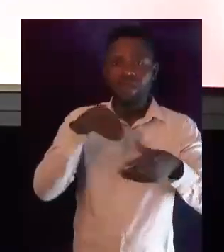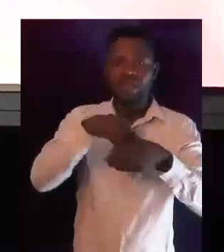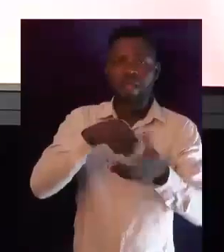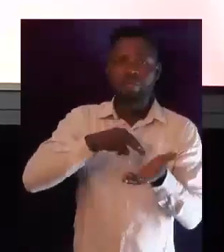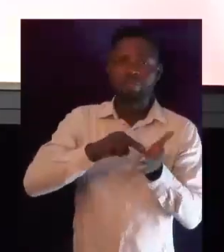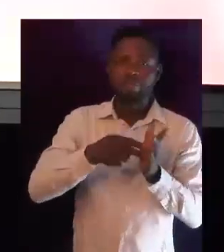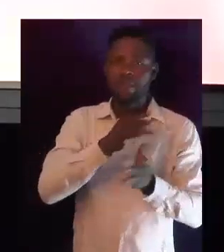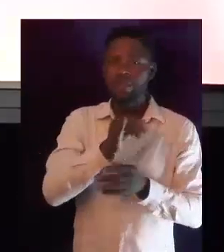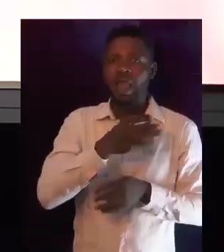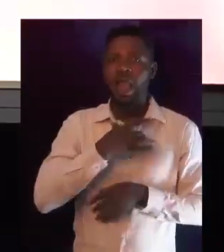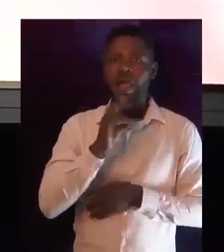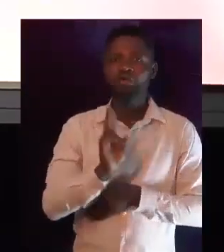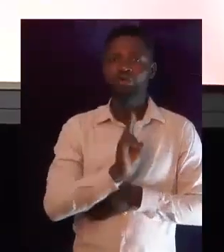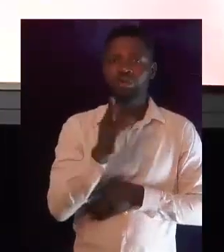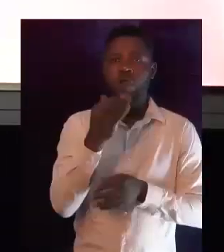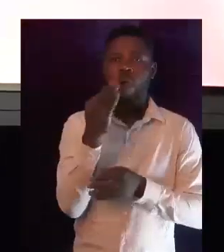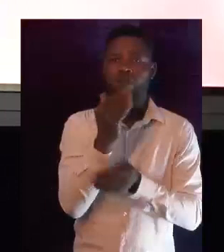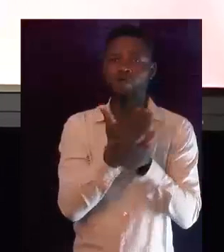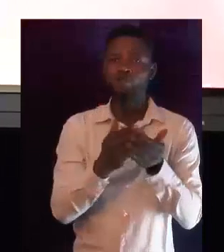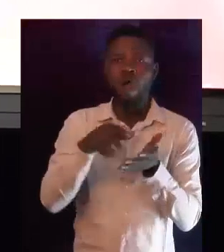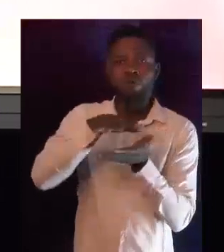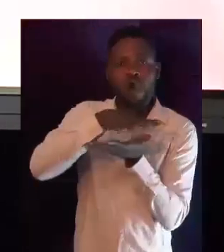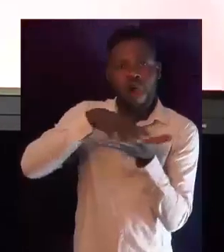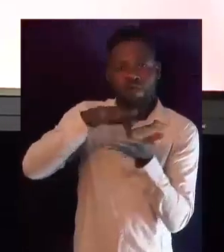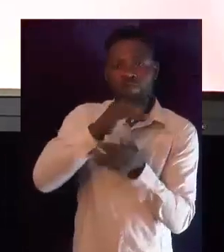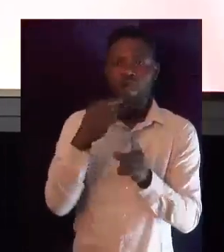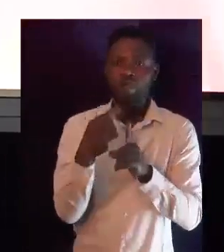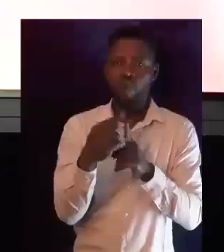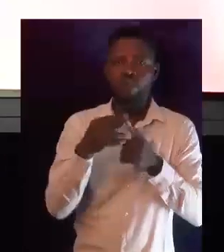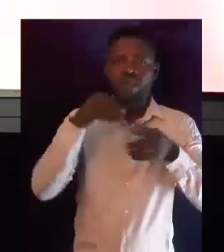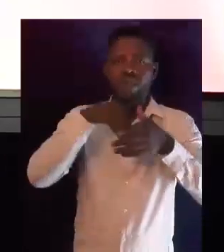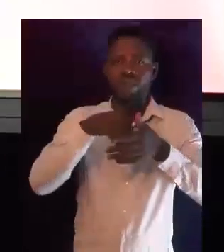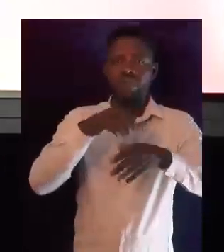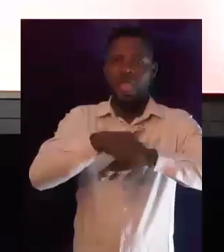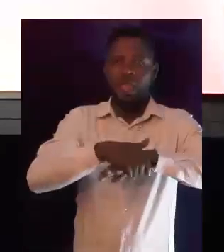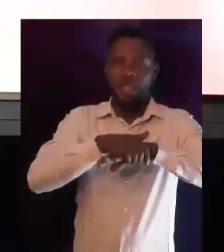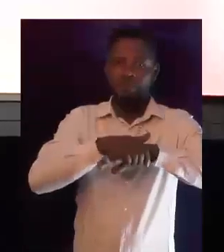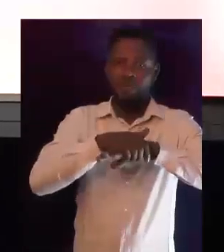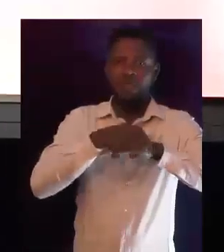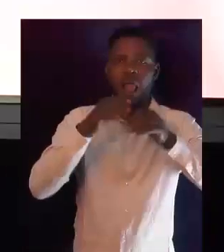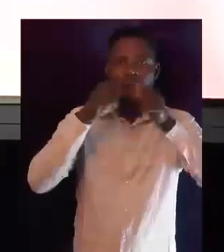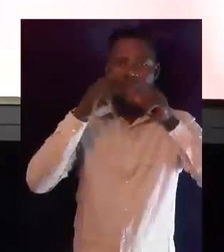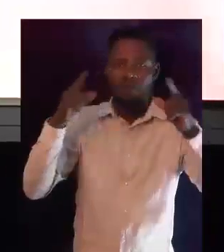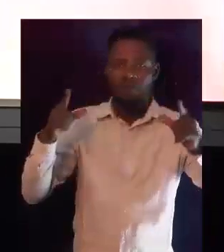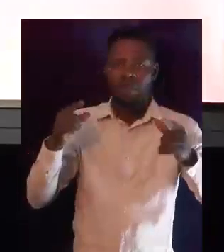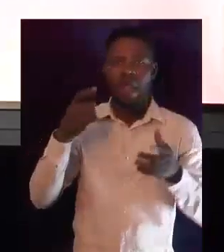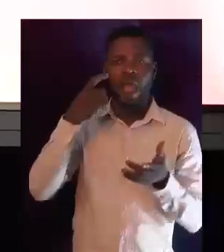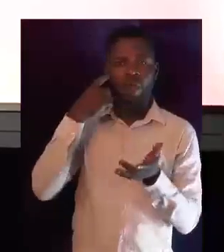difference in meaning and usage of some confusing words in English